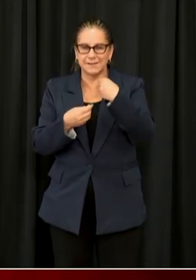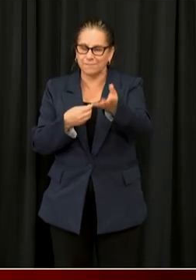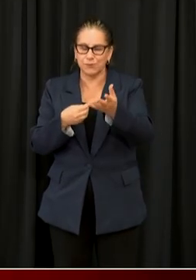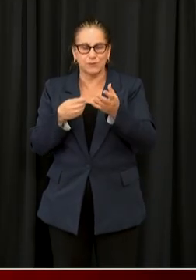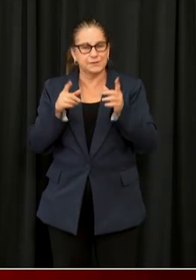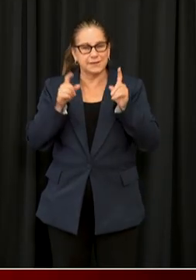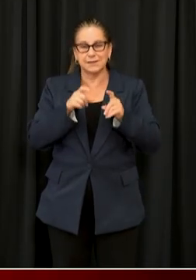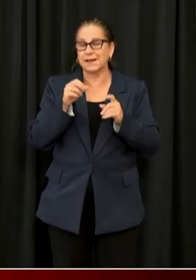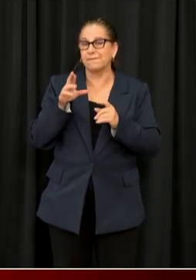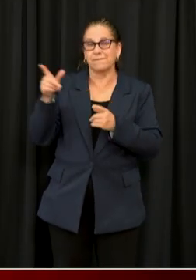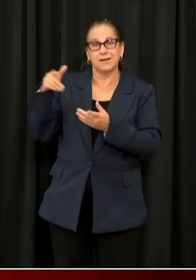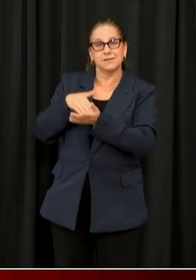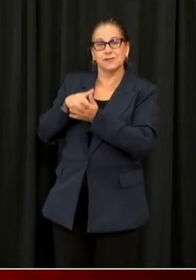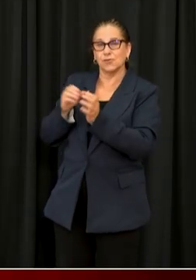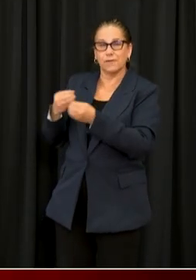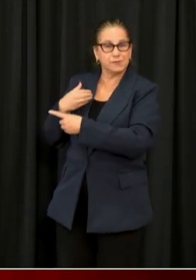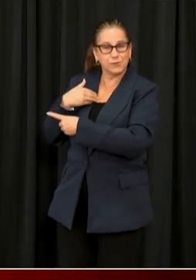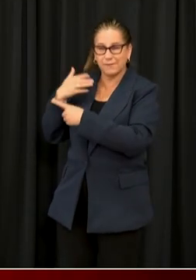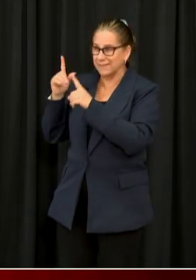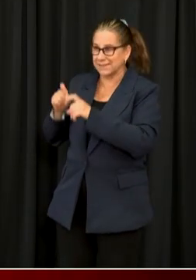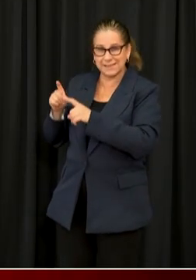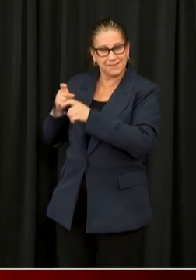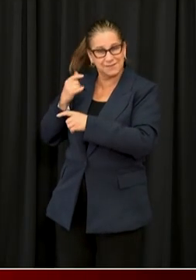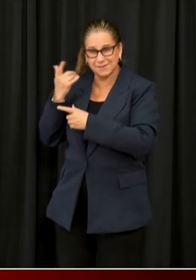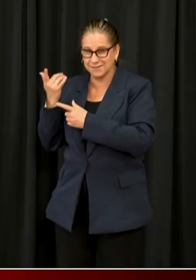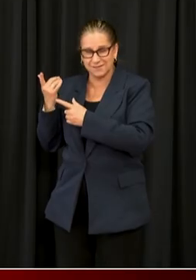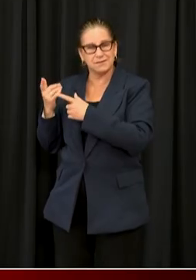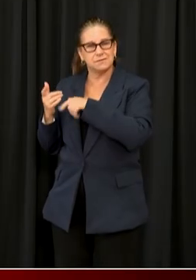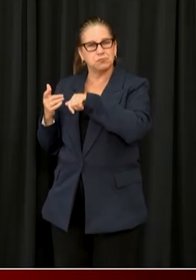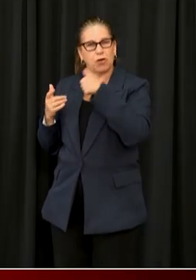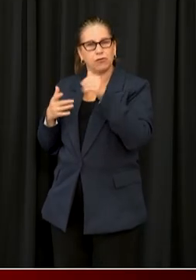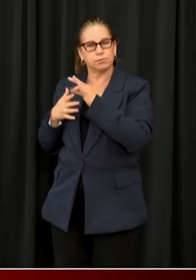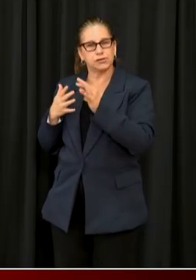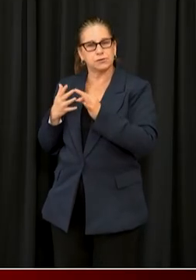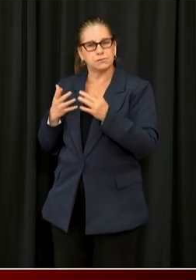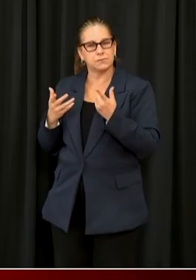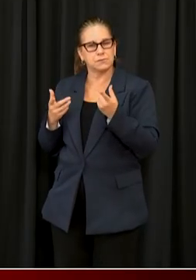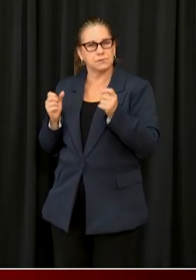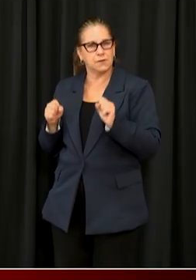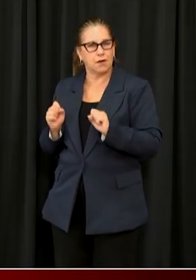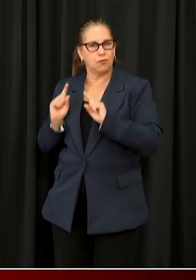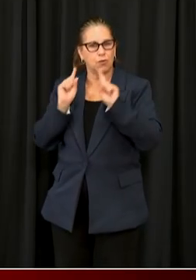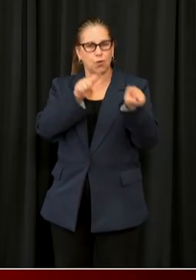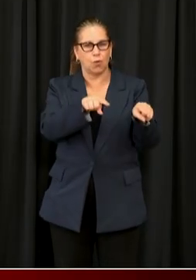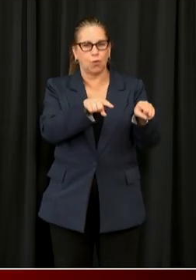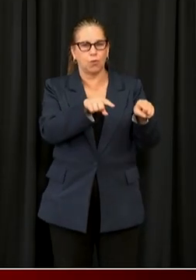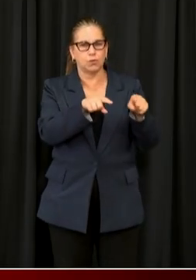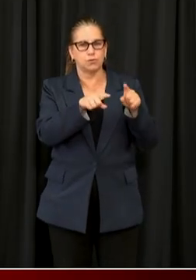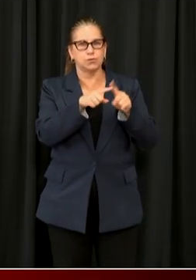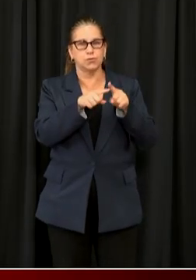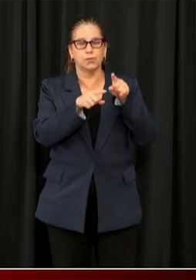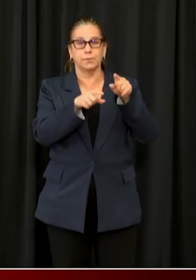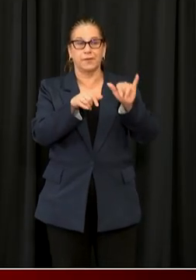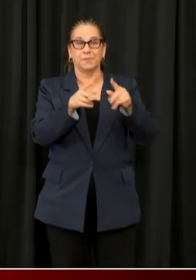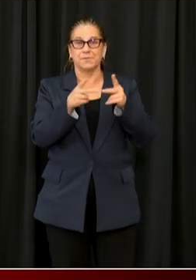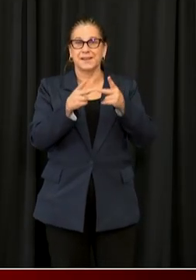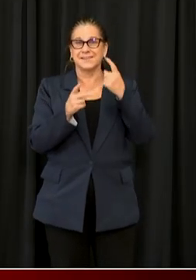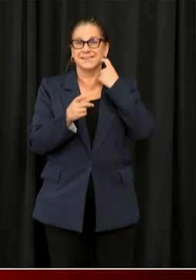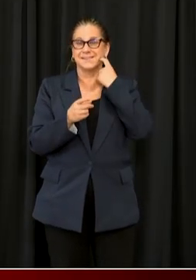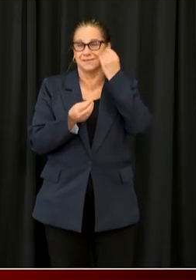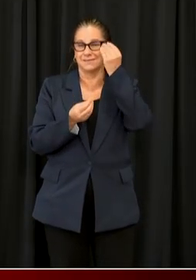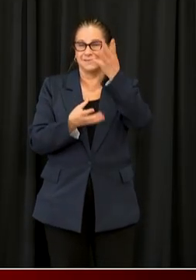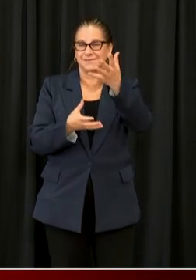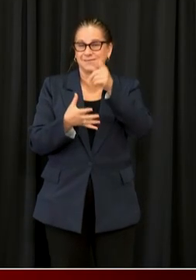then we have a number of options, as has been highlighted, that are free for district residents, are free for